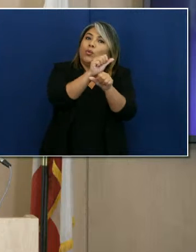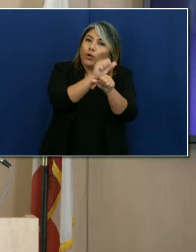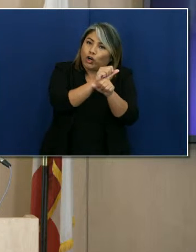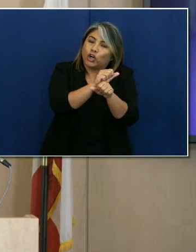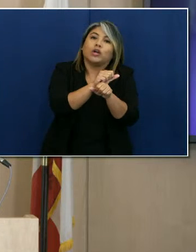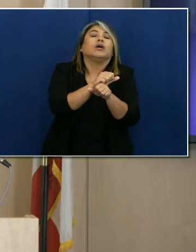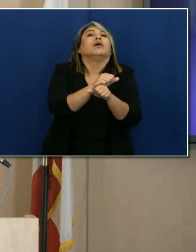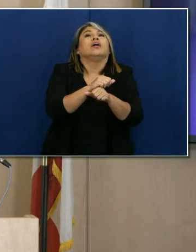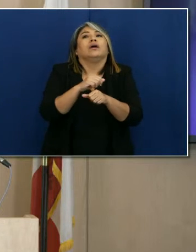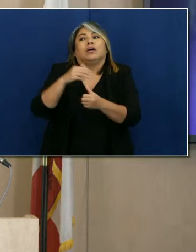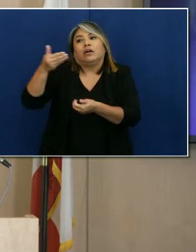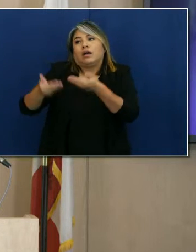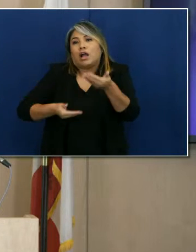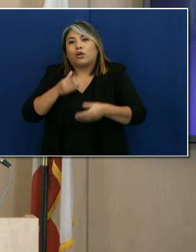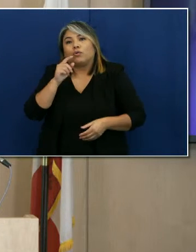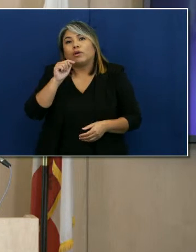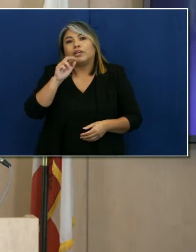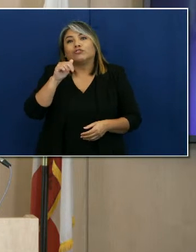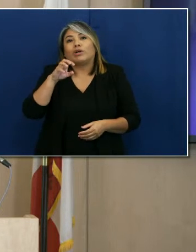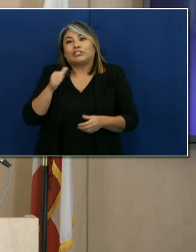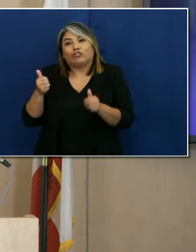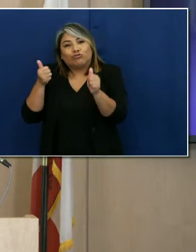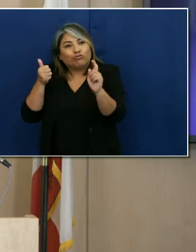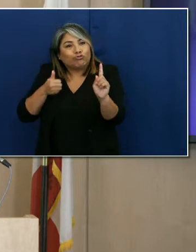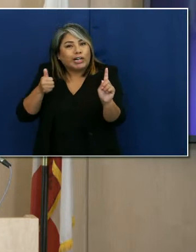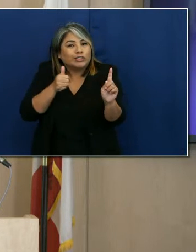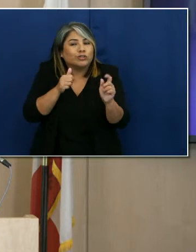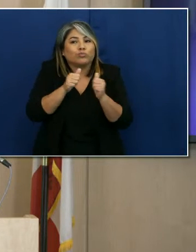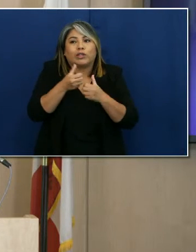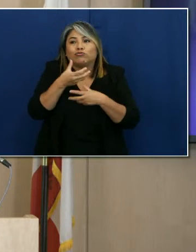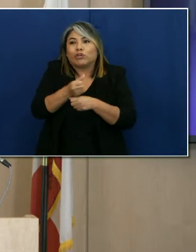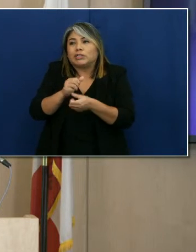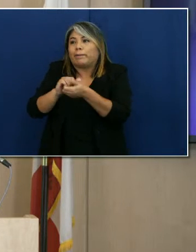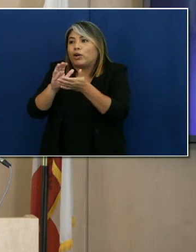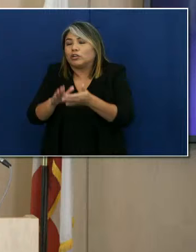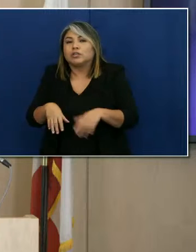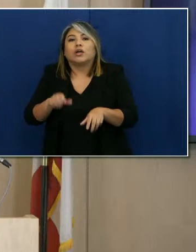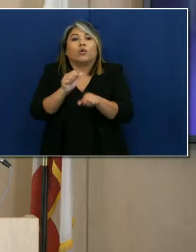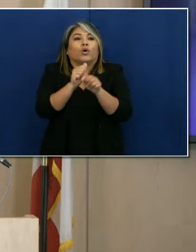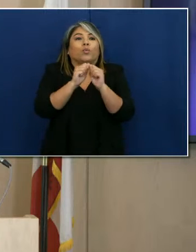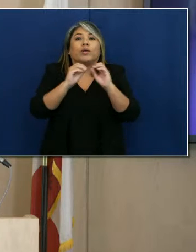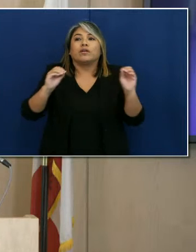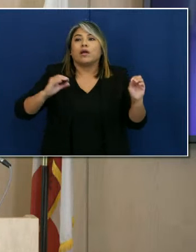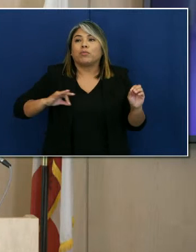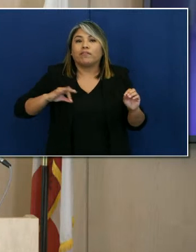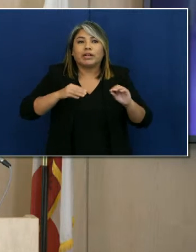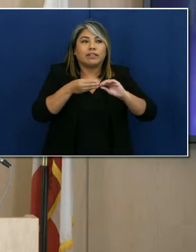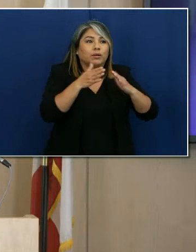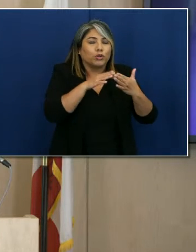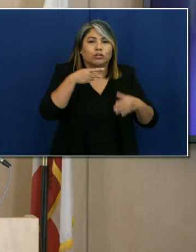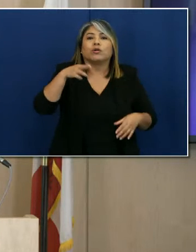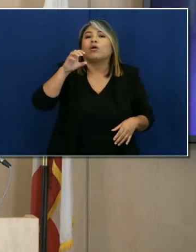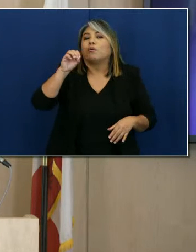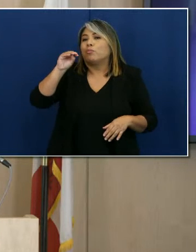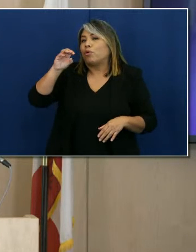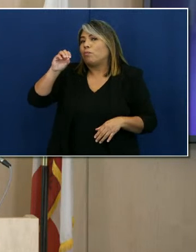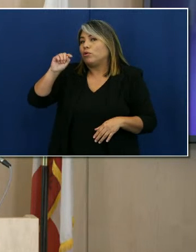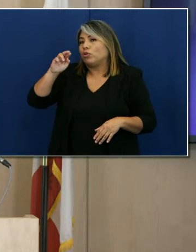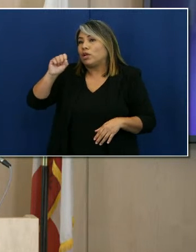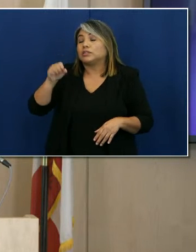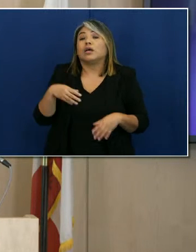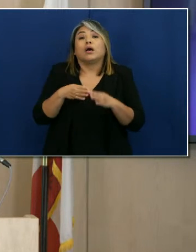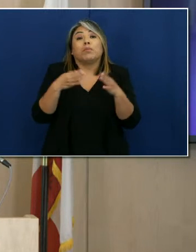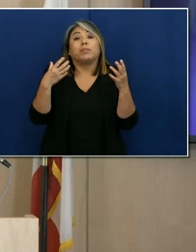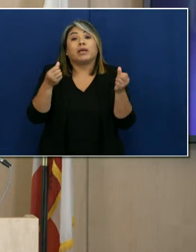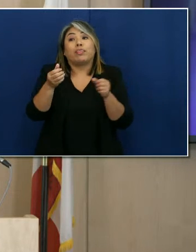in contact tracers with trusted partners, working with nonprofits in the communities, our Promotora program. Obviously, our public health motel rooms